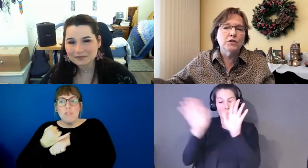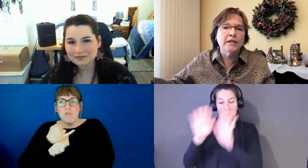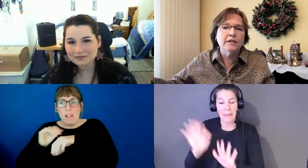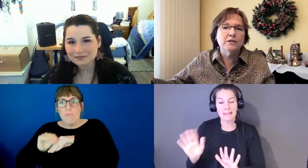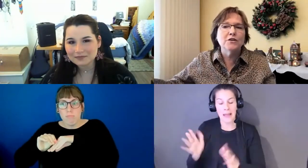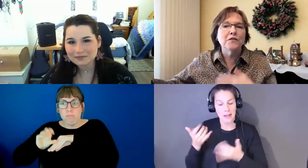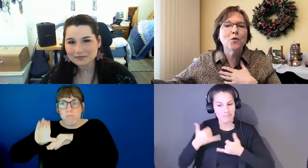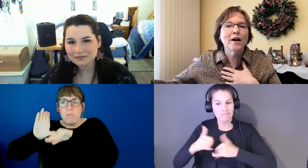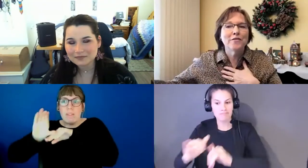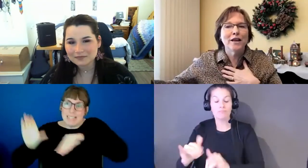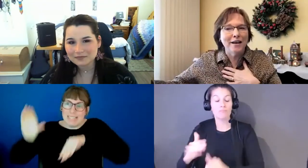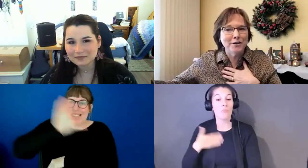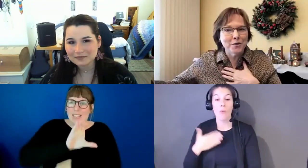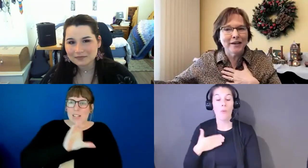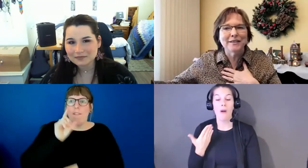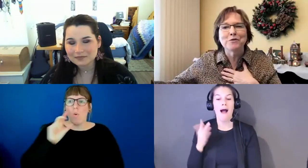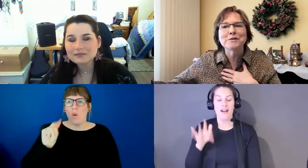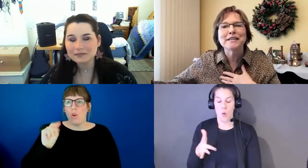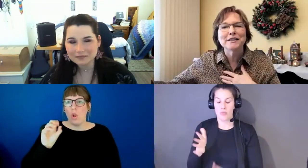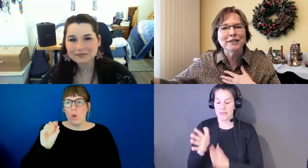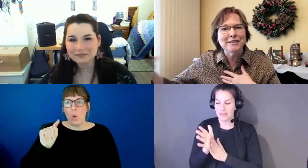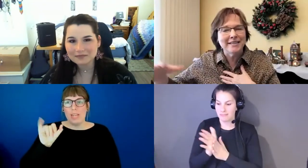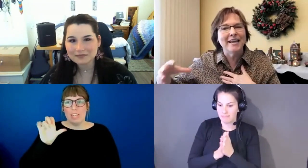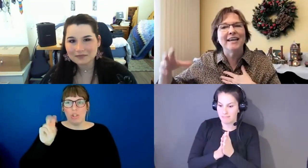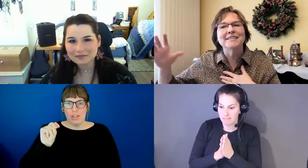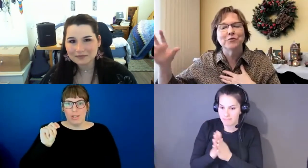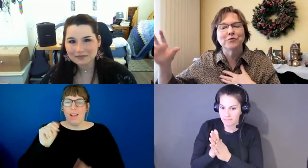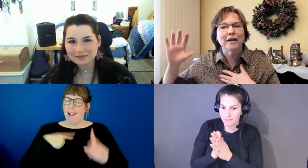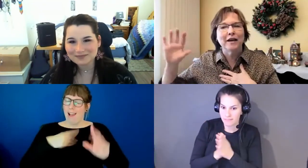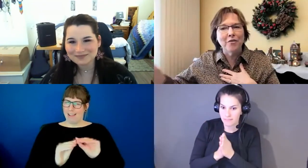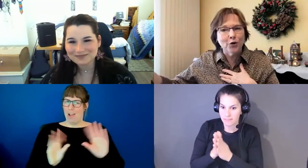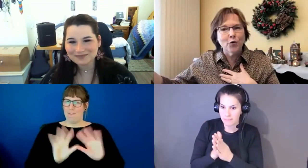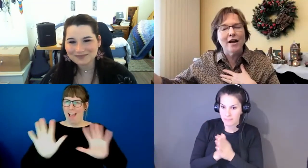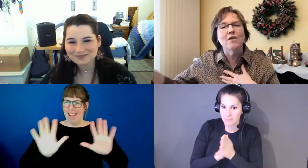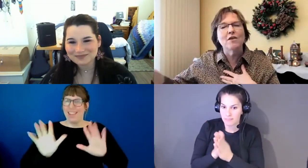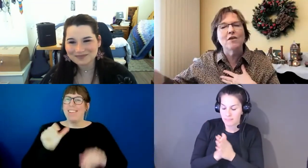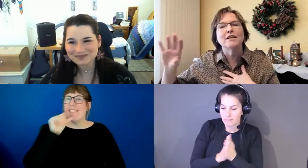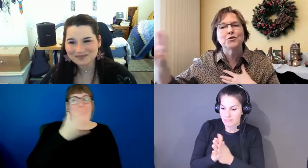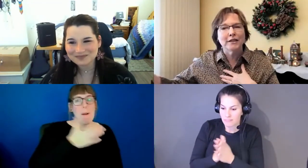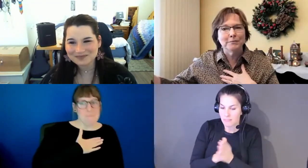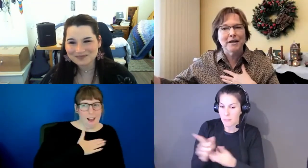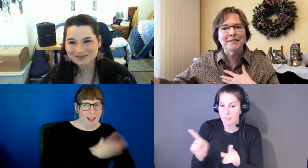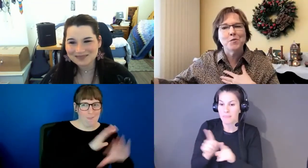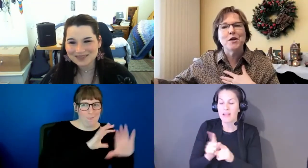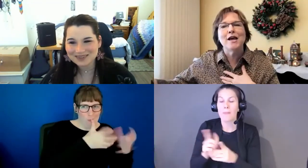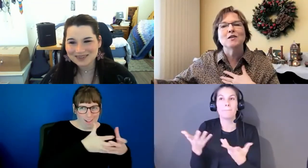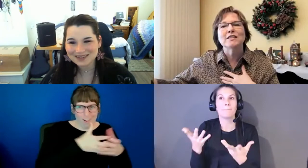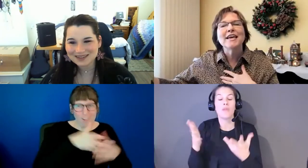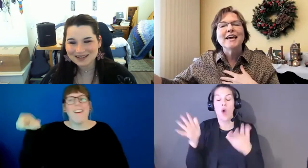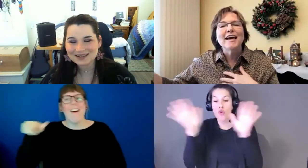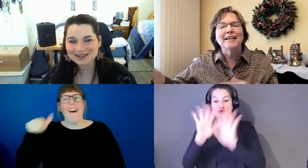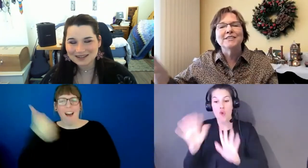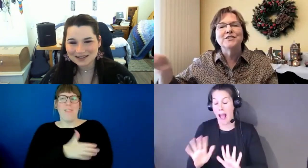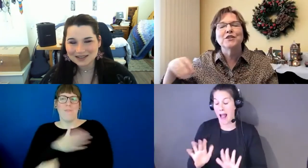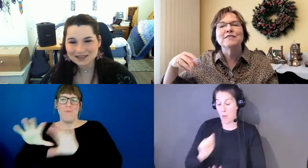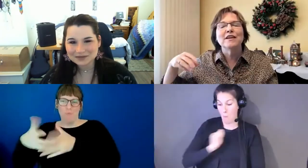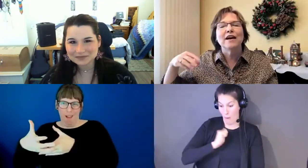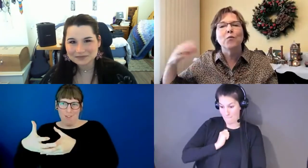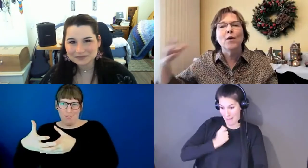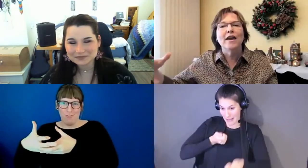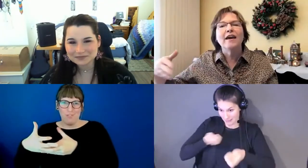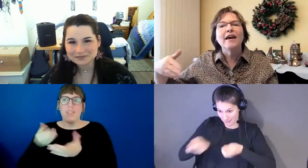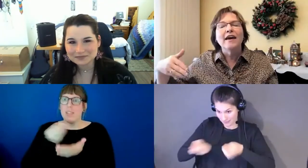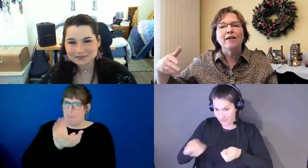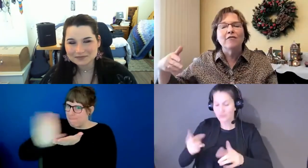the notations, not the choir that I direct. I'm always clear to say it's for the other choir that is directed by someone else. And it's just